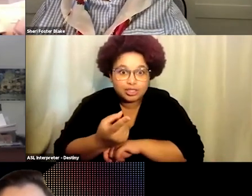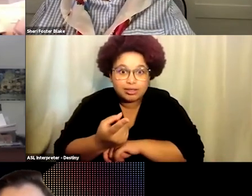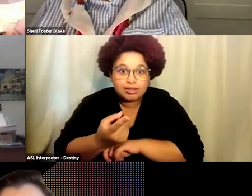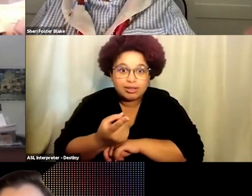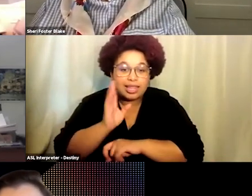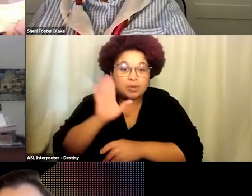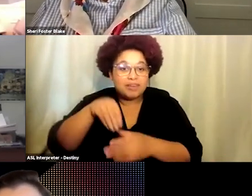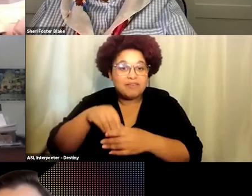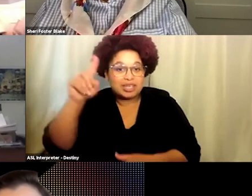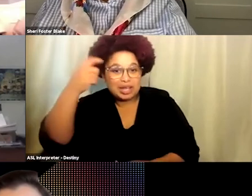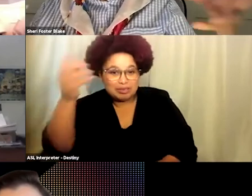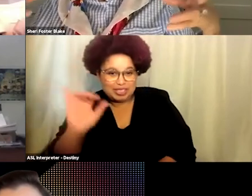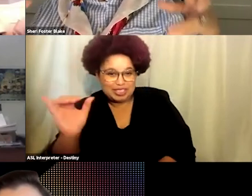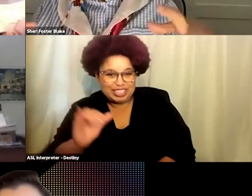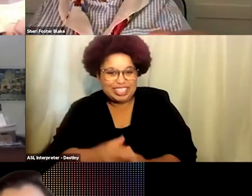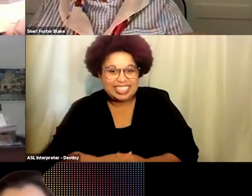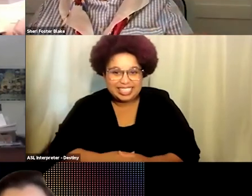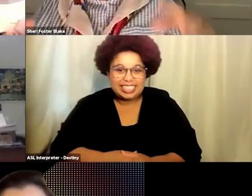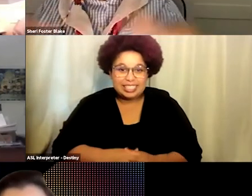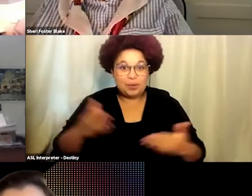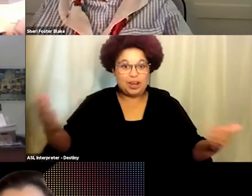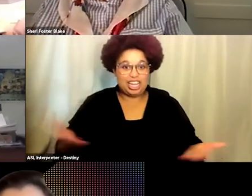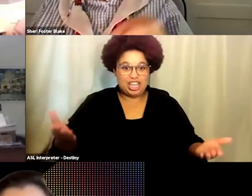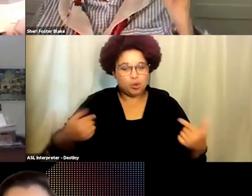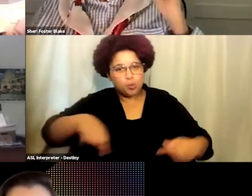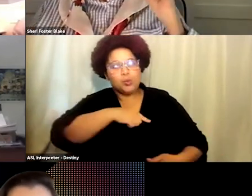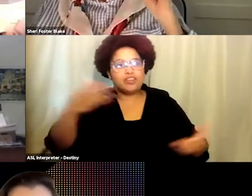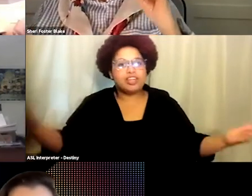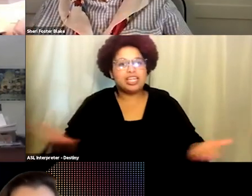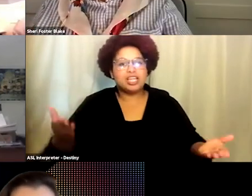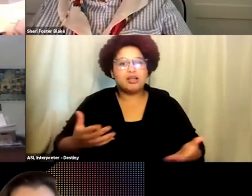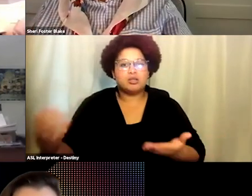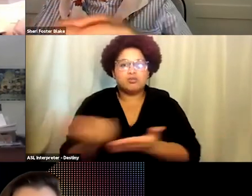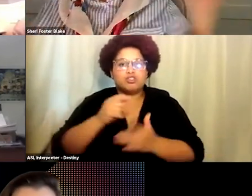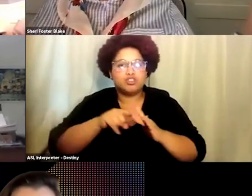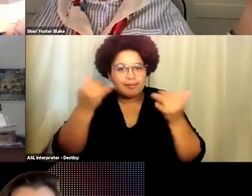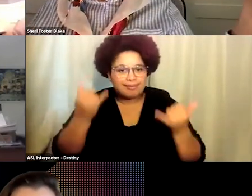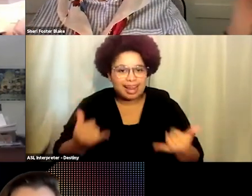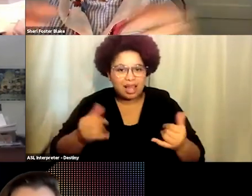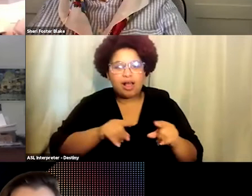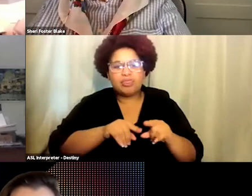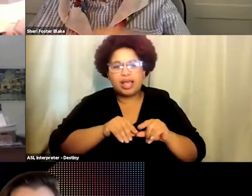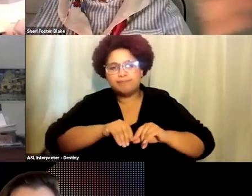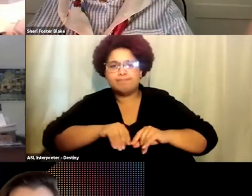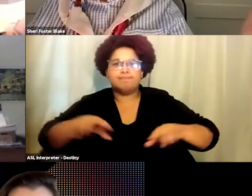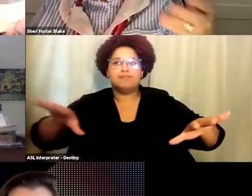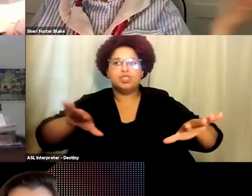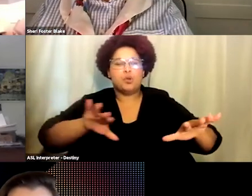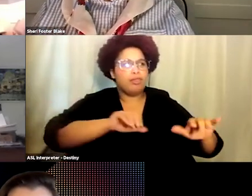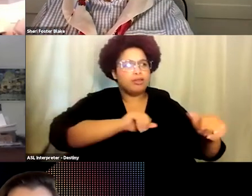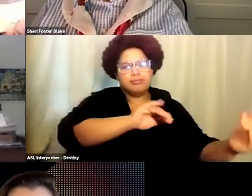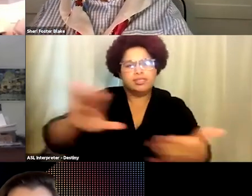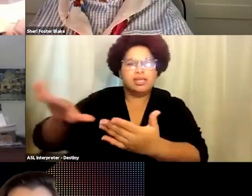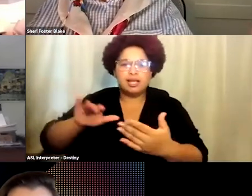be in government too. So, I mean, Yeah. we're here, and we might as well start now and then fan out. And the government,